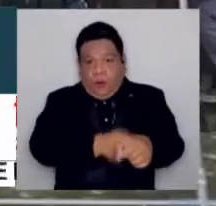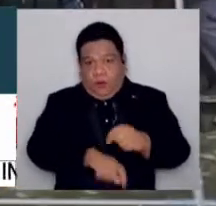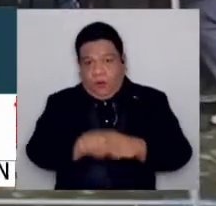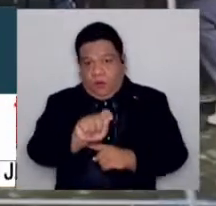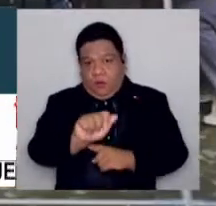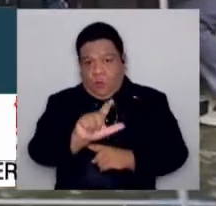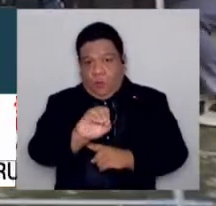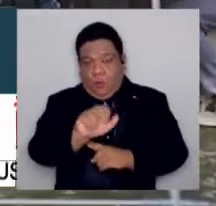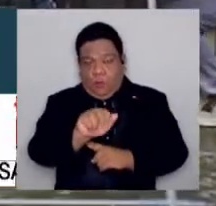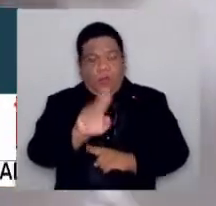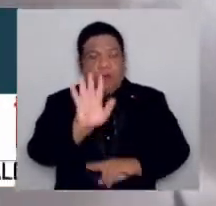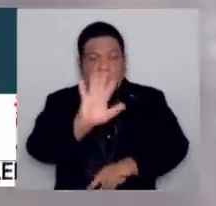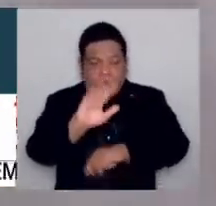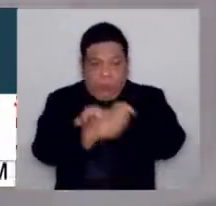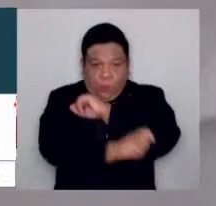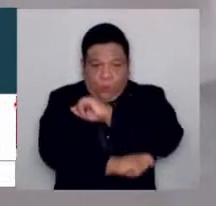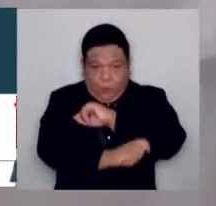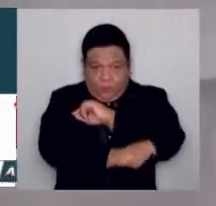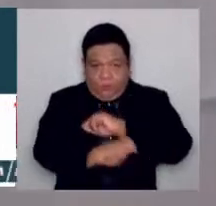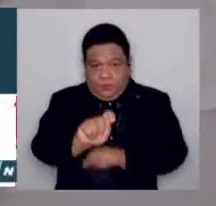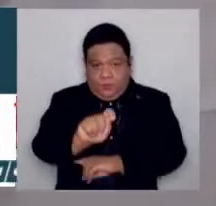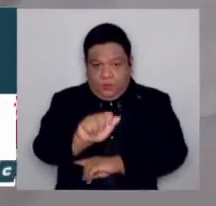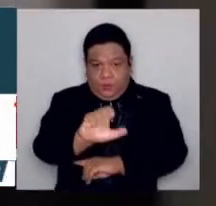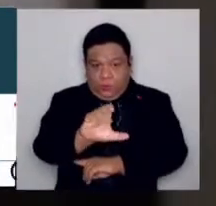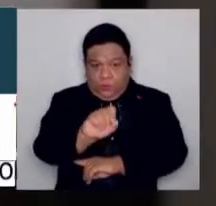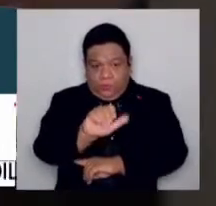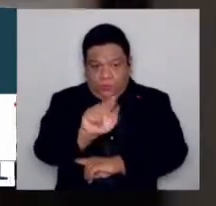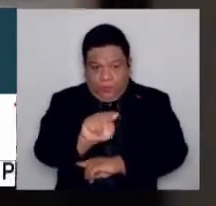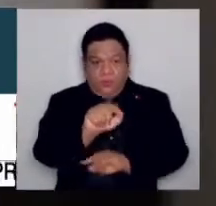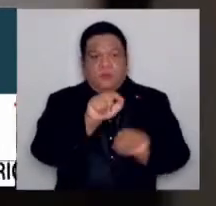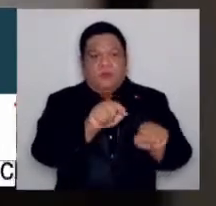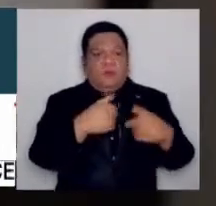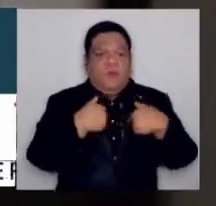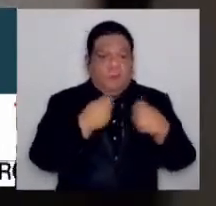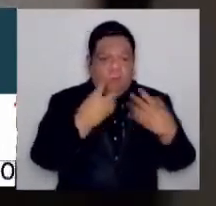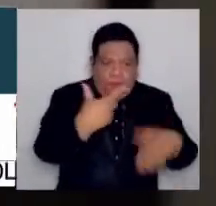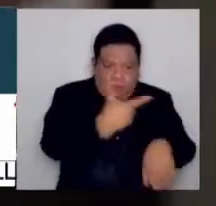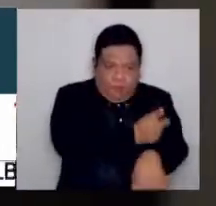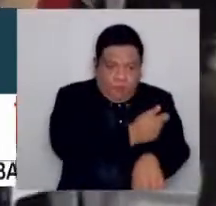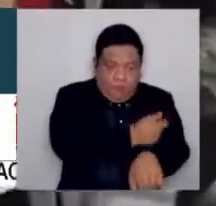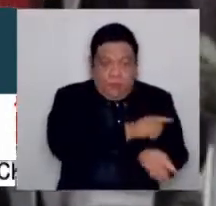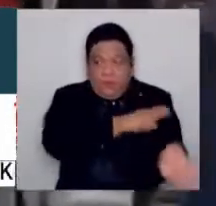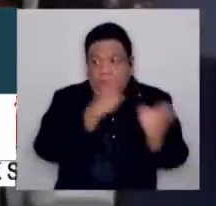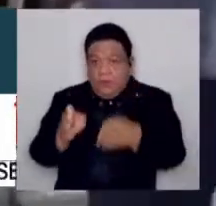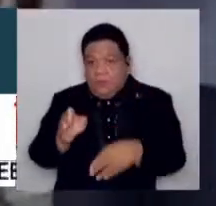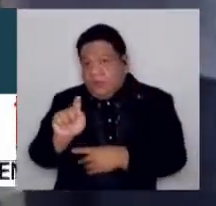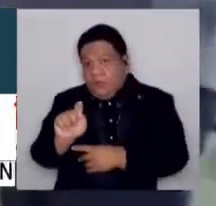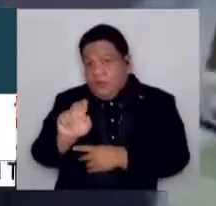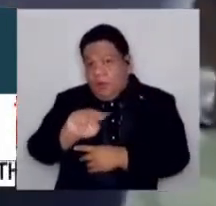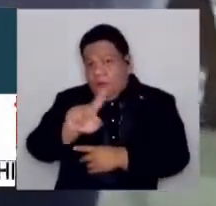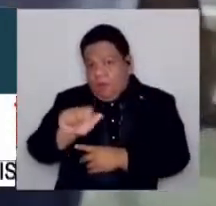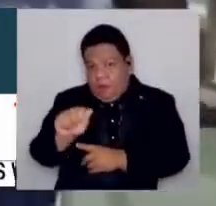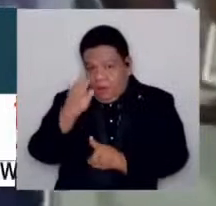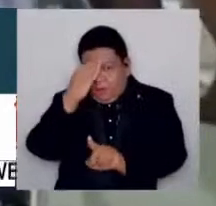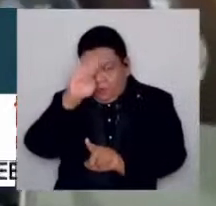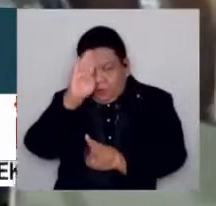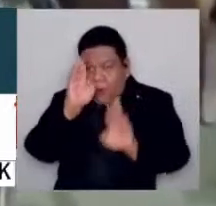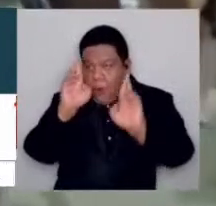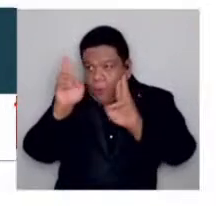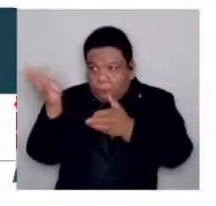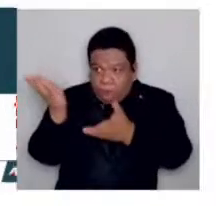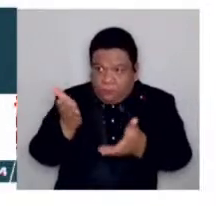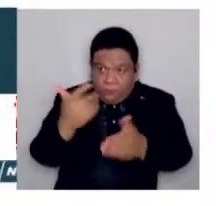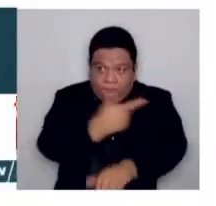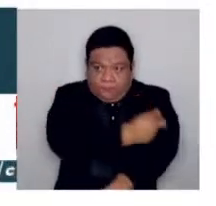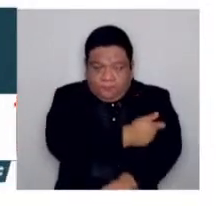vaccinated last Thursday, while the town of Tansa in Cavite hopes to receive more vaccine supplies so they can continue with